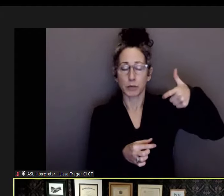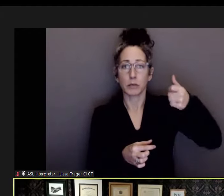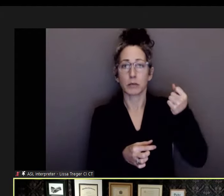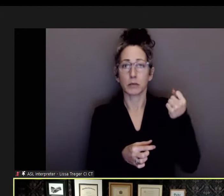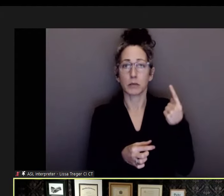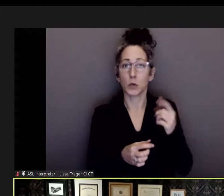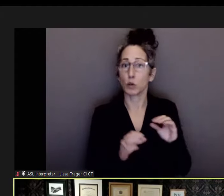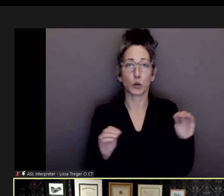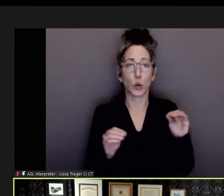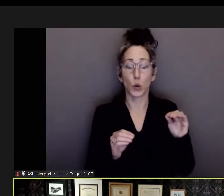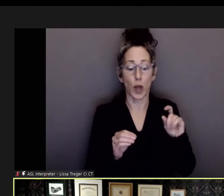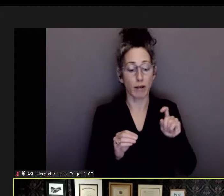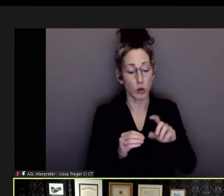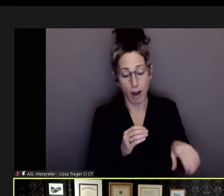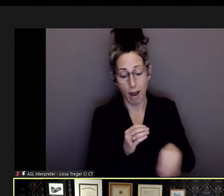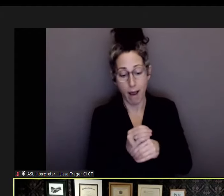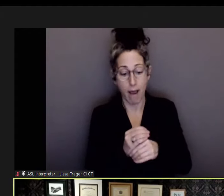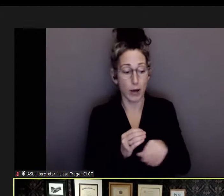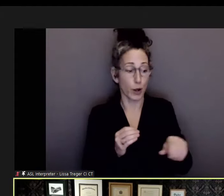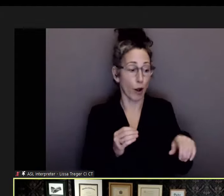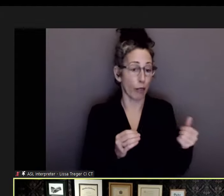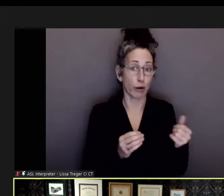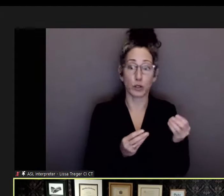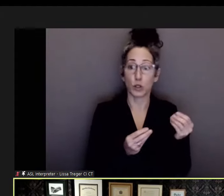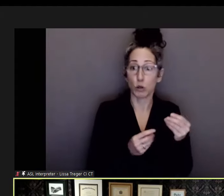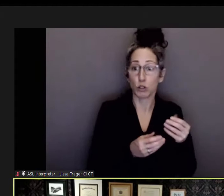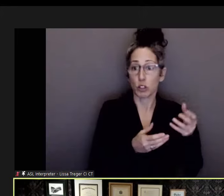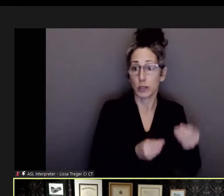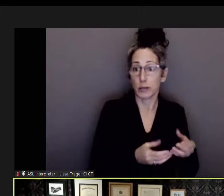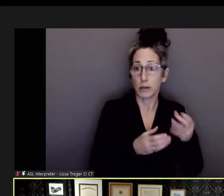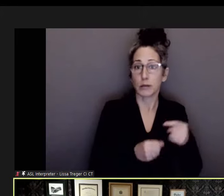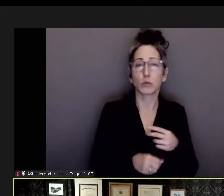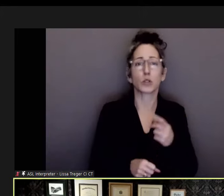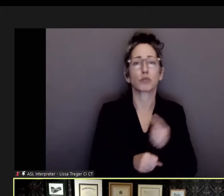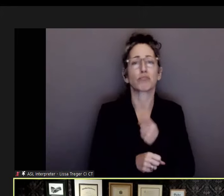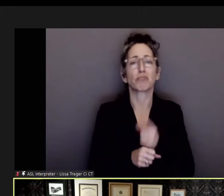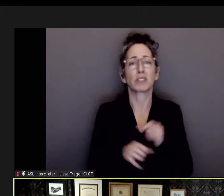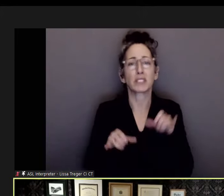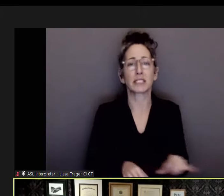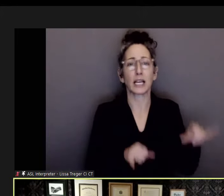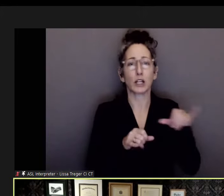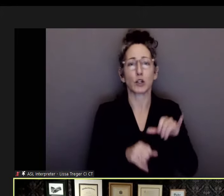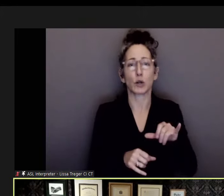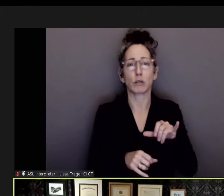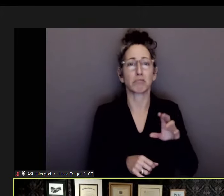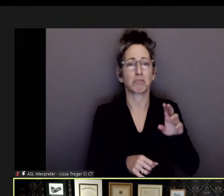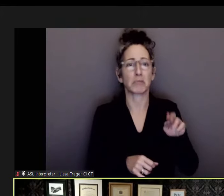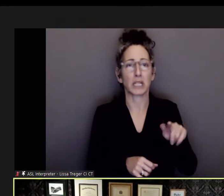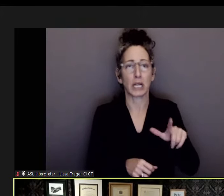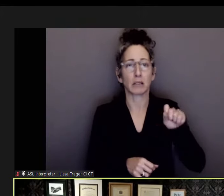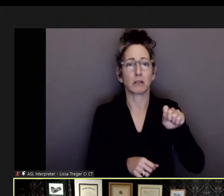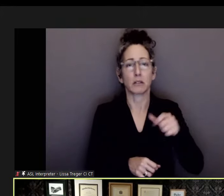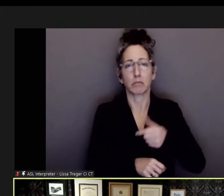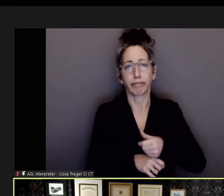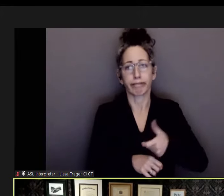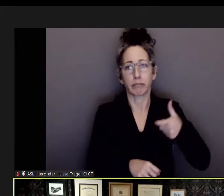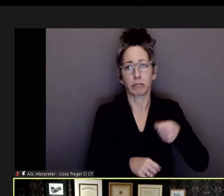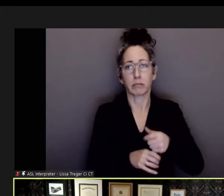dilution. We use standard needles and syringes available at health clinics.